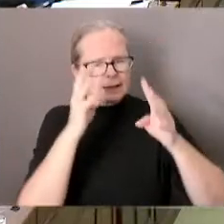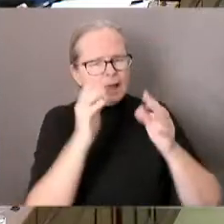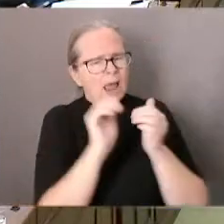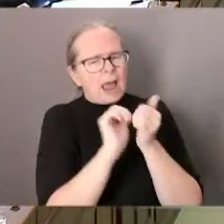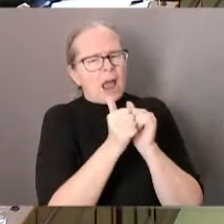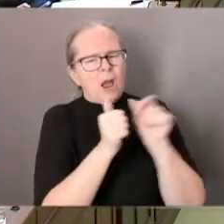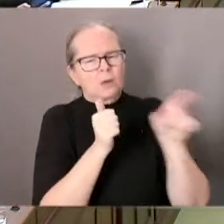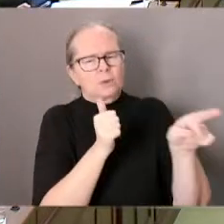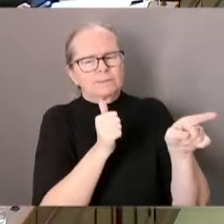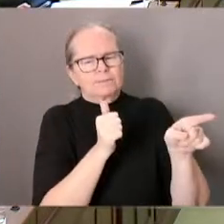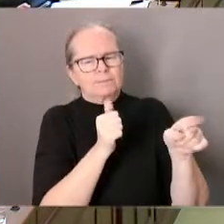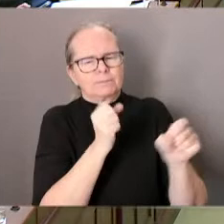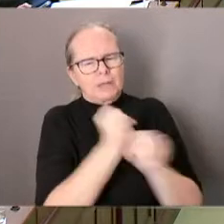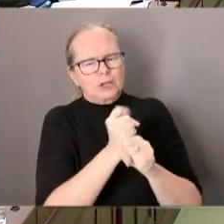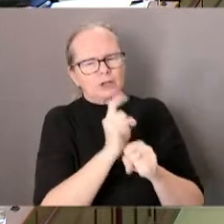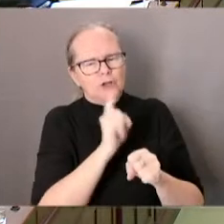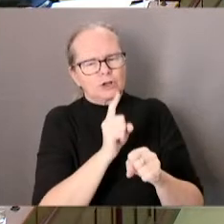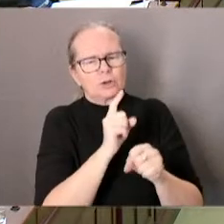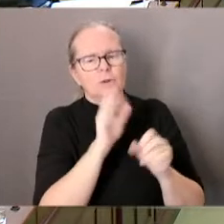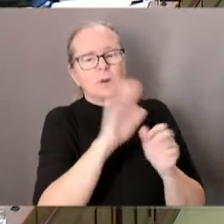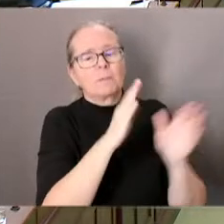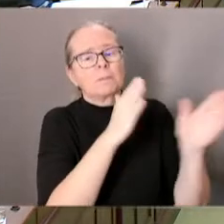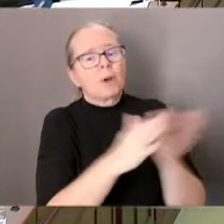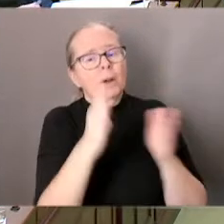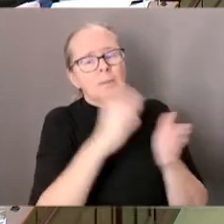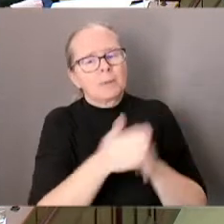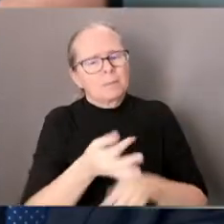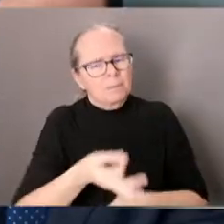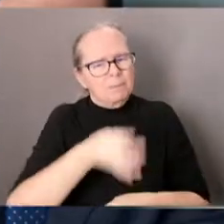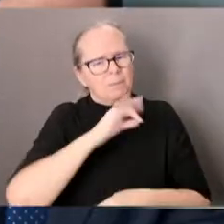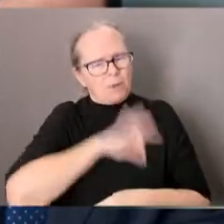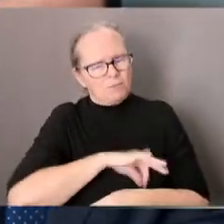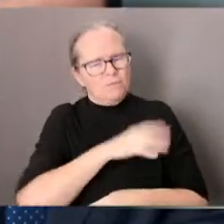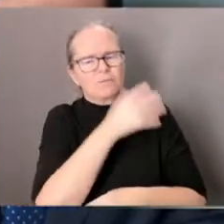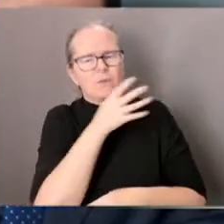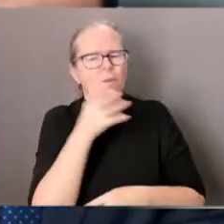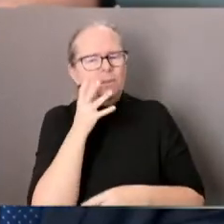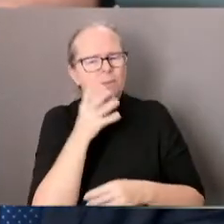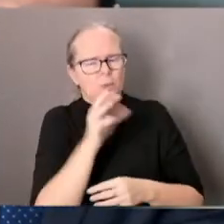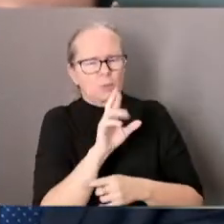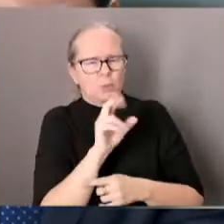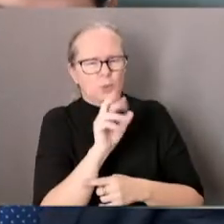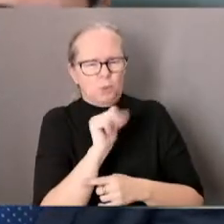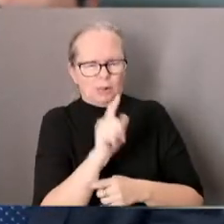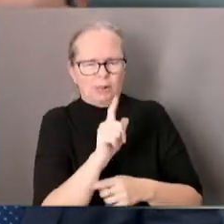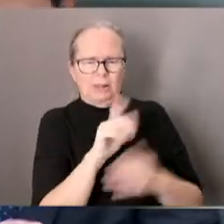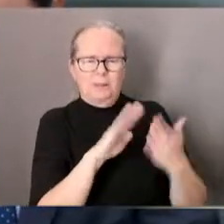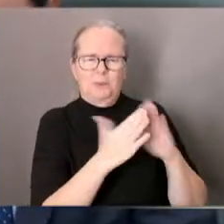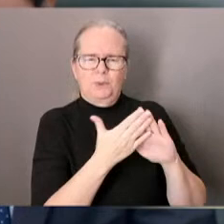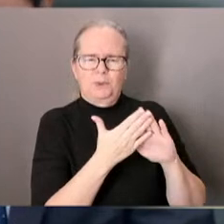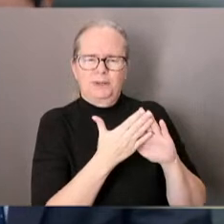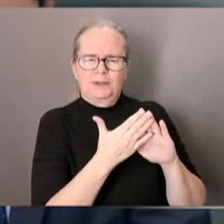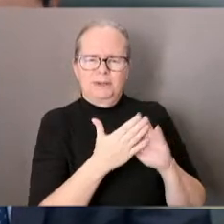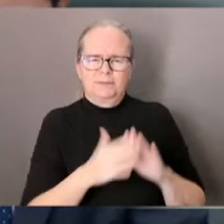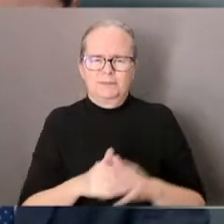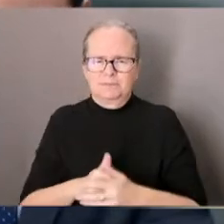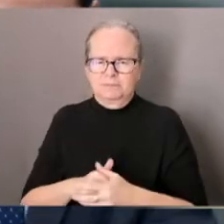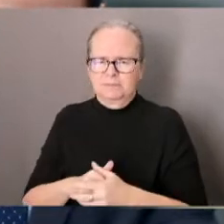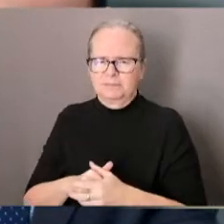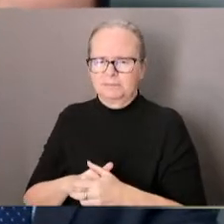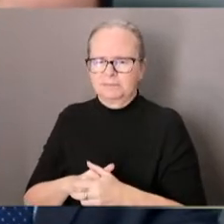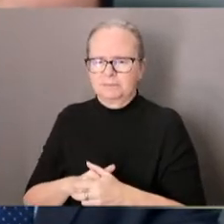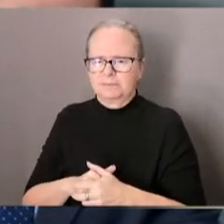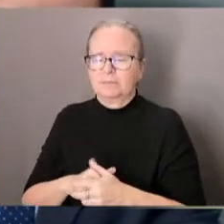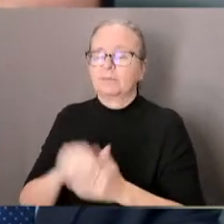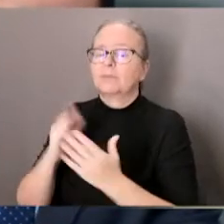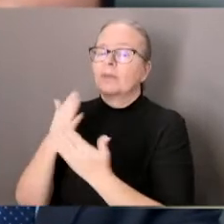The Honorable the minister of Agriculture and irrigation thank you Mr Speaker and thank you to the question I was happy and pleased today